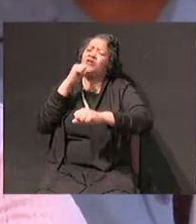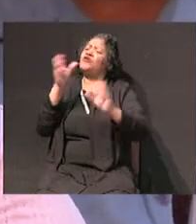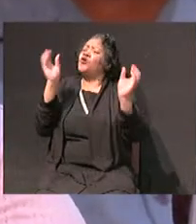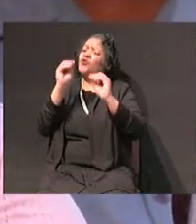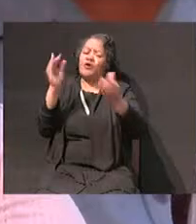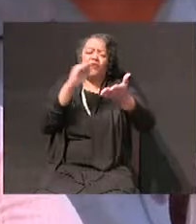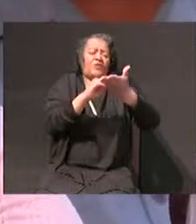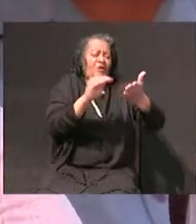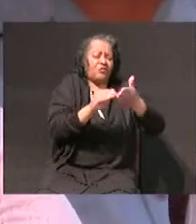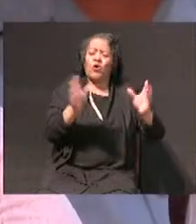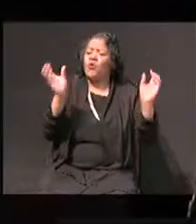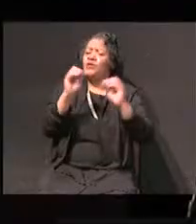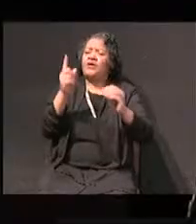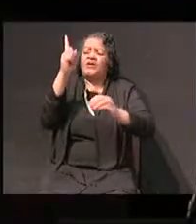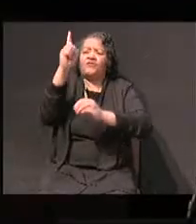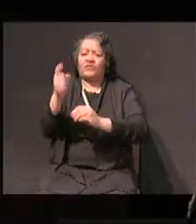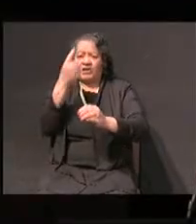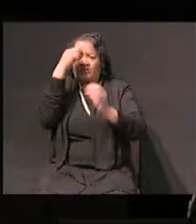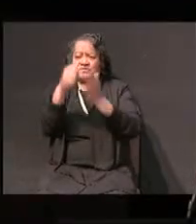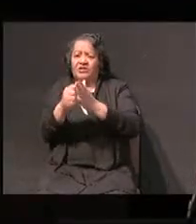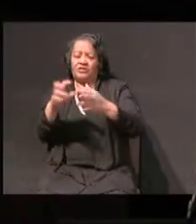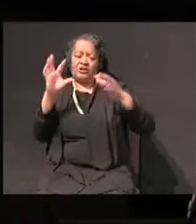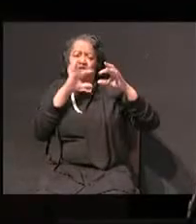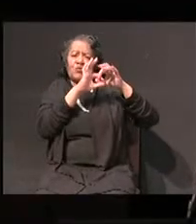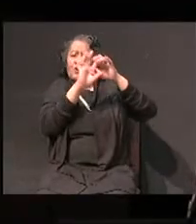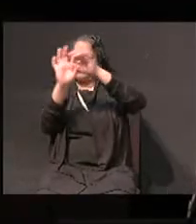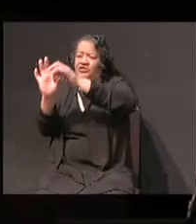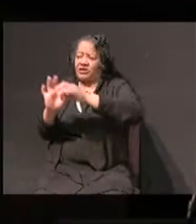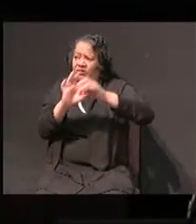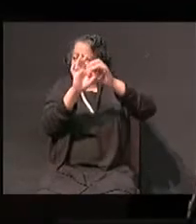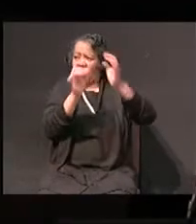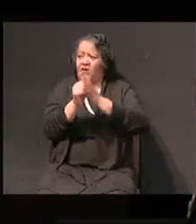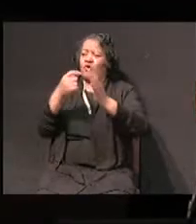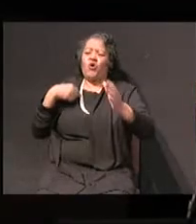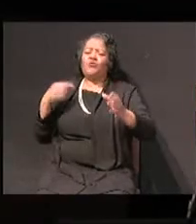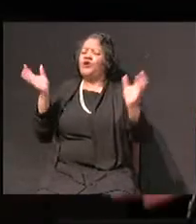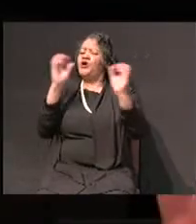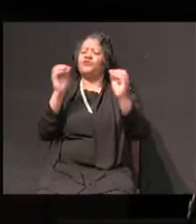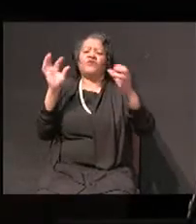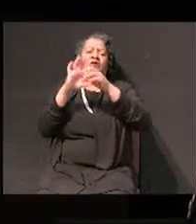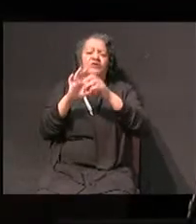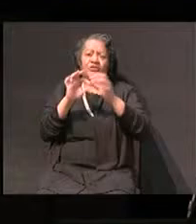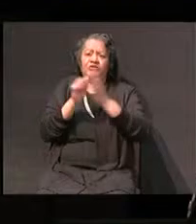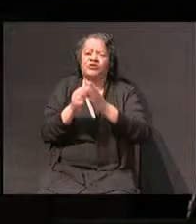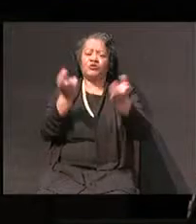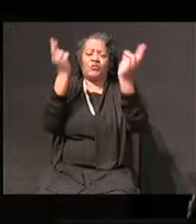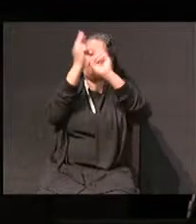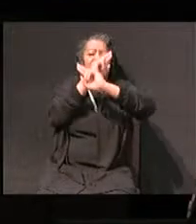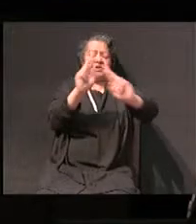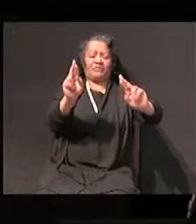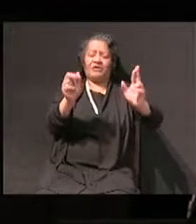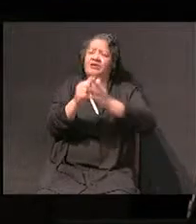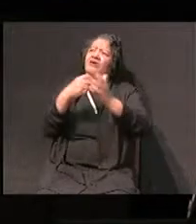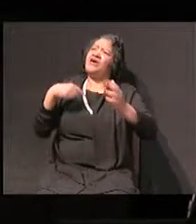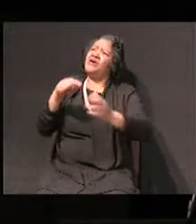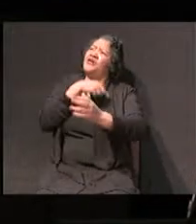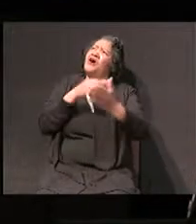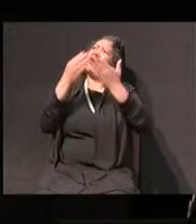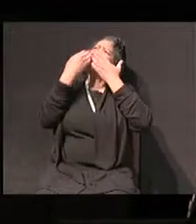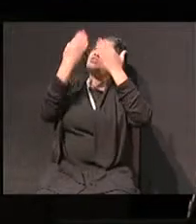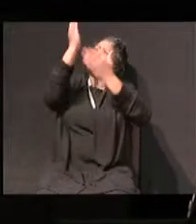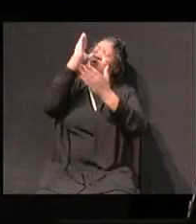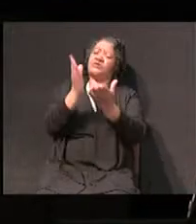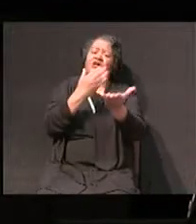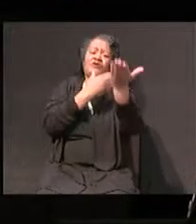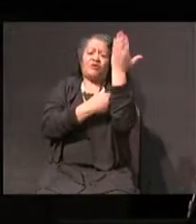atonement. We would have no need for reconciliation. We would have no need for redemption. But we thank God